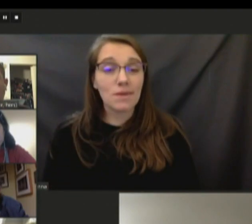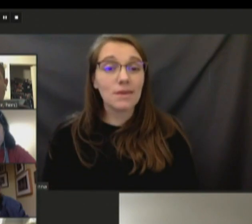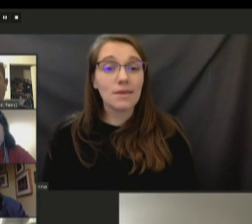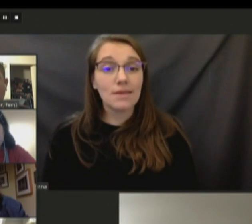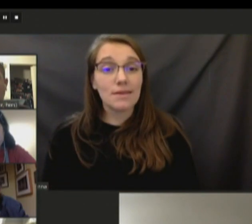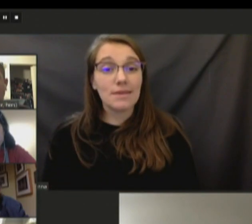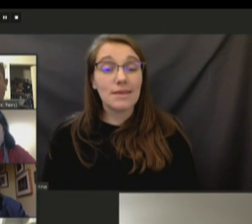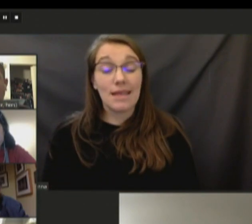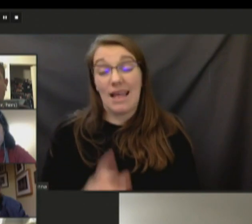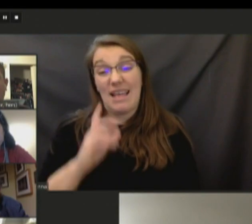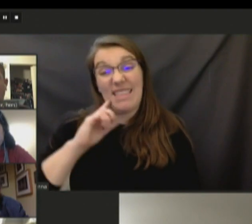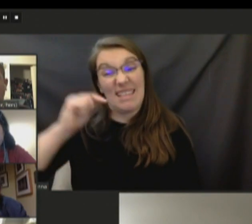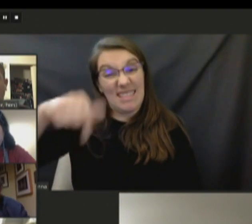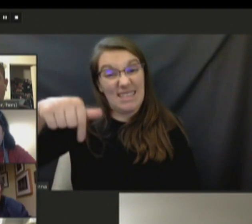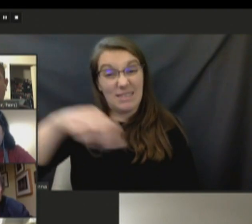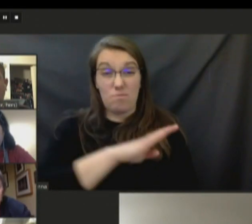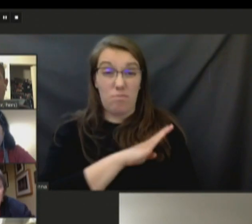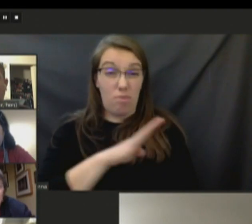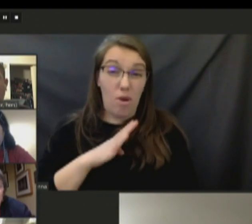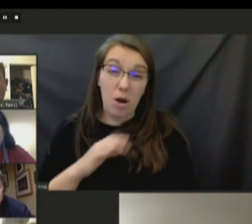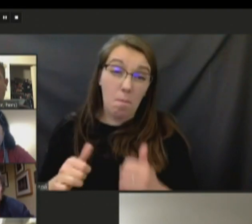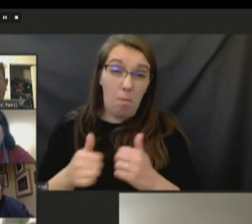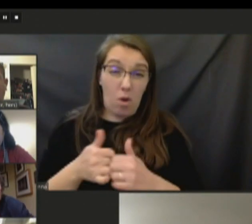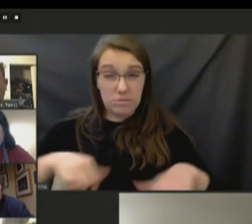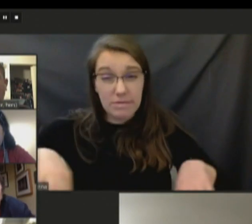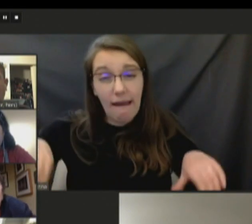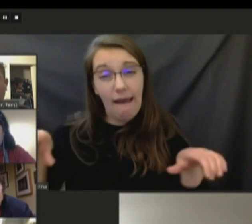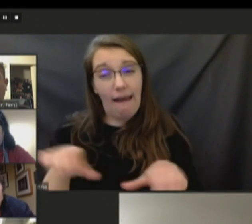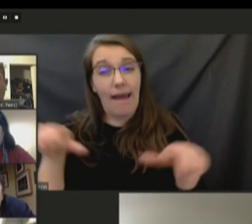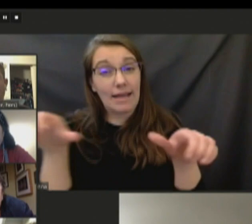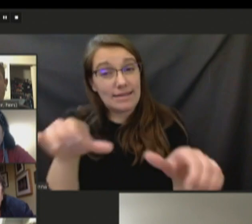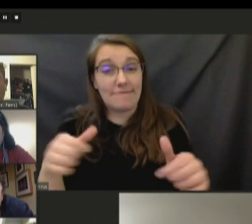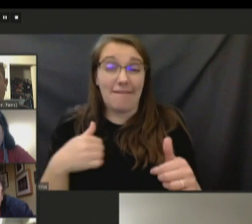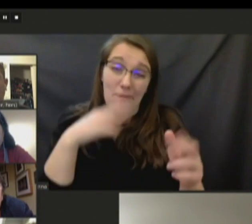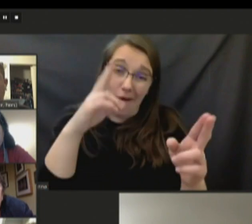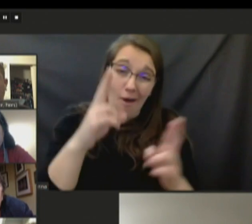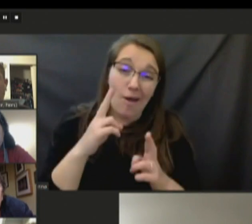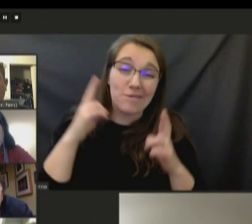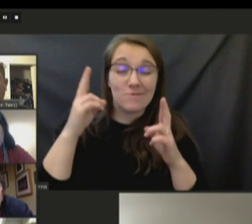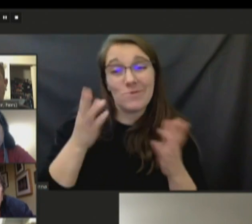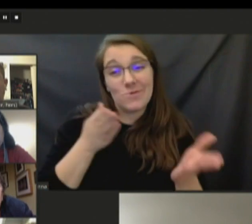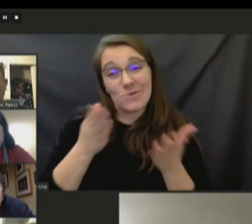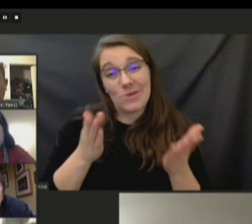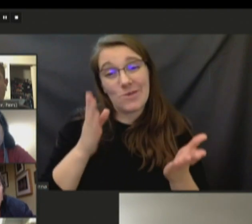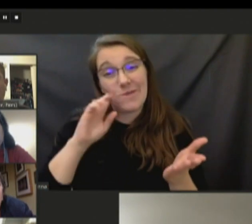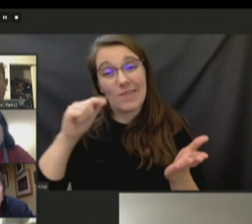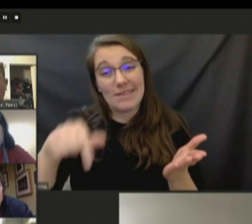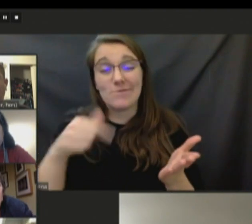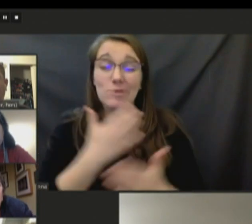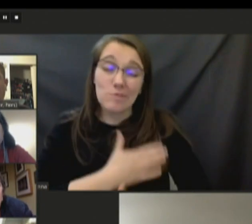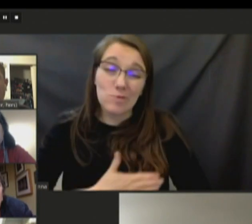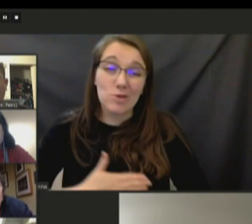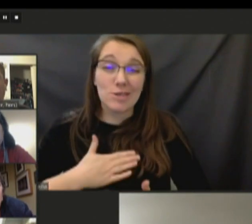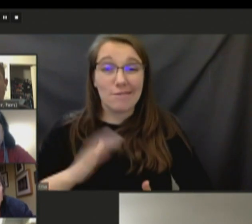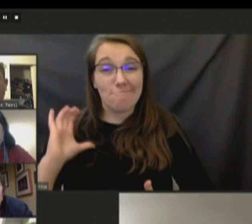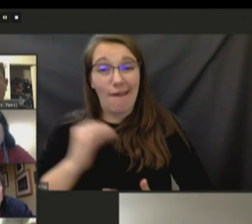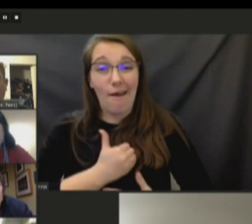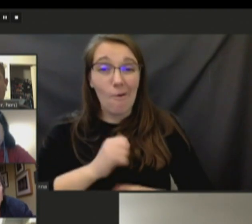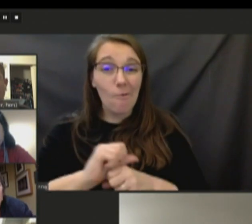most active boards that I've had the pleasure to serve on. So I appreciate the work that we all do.